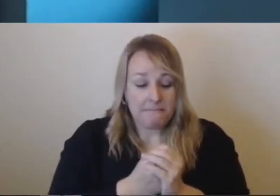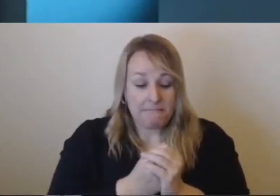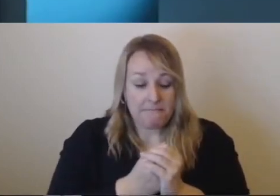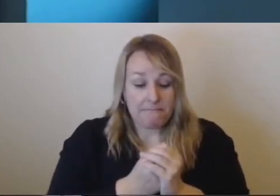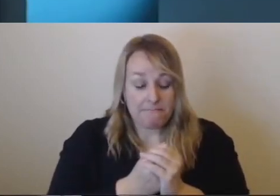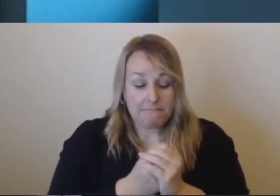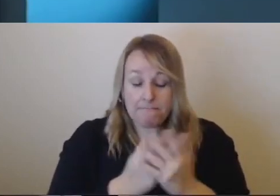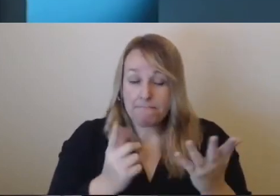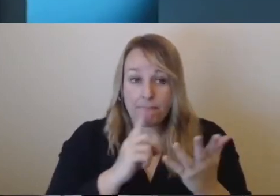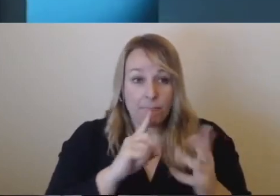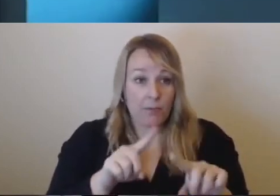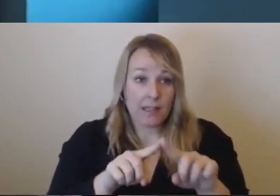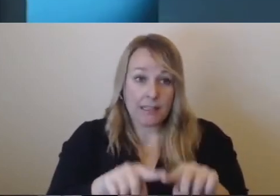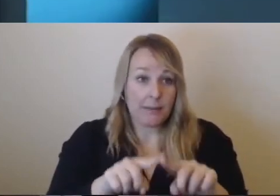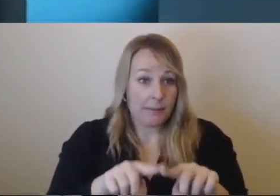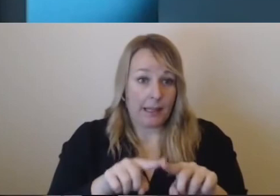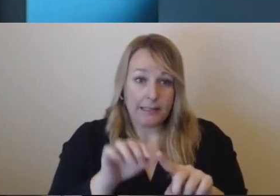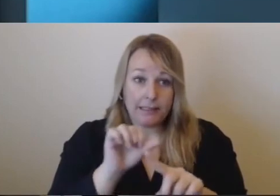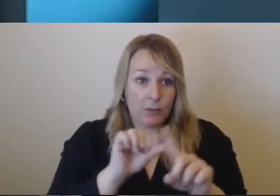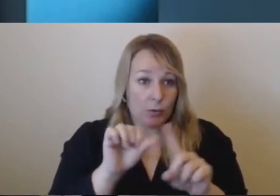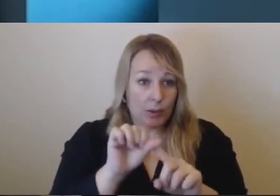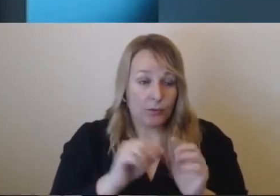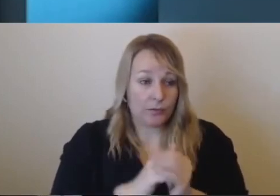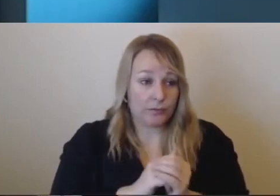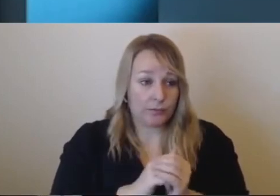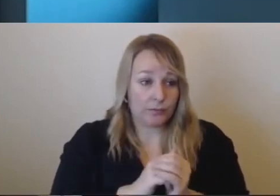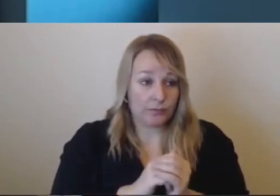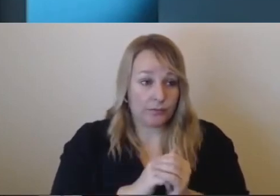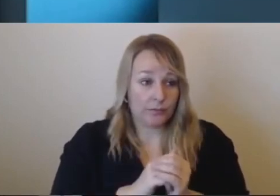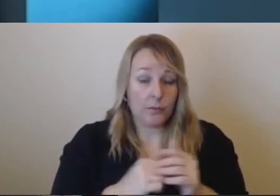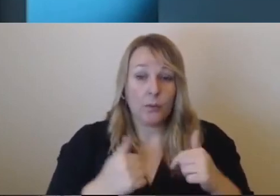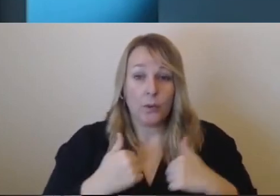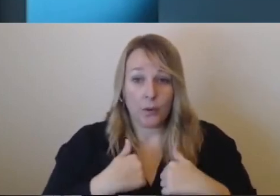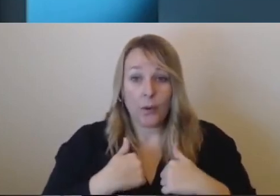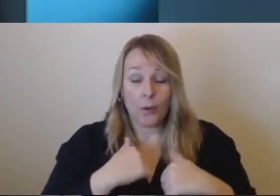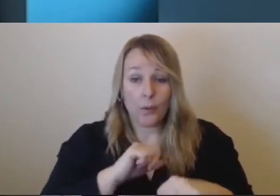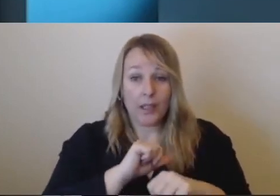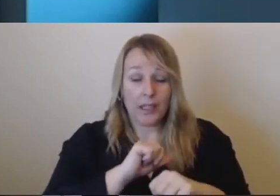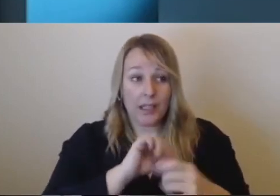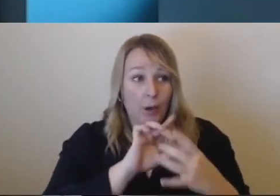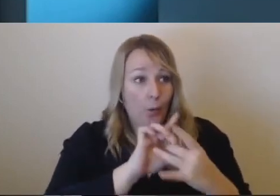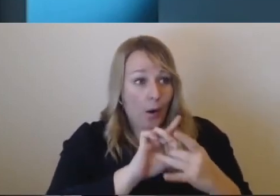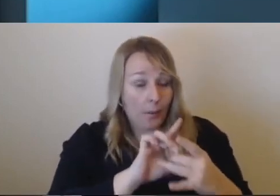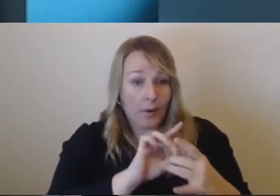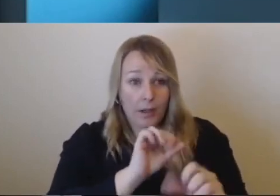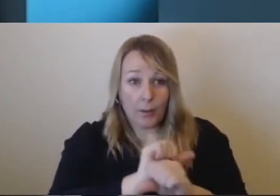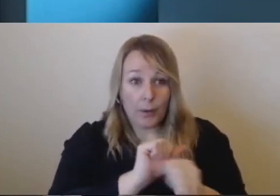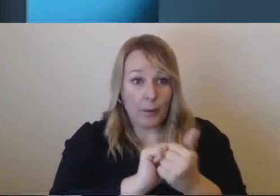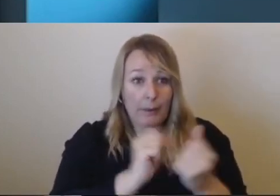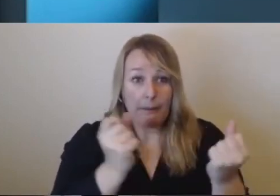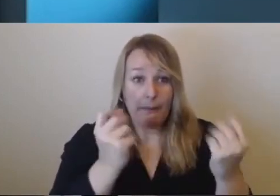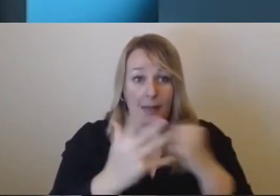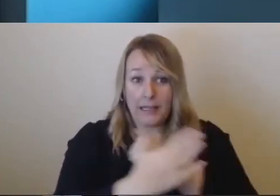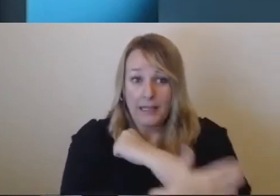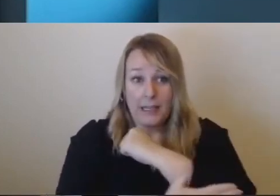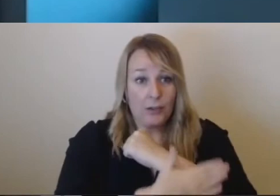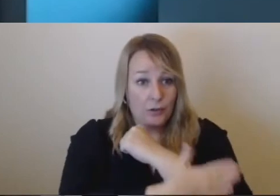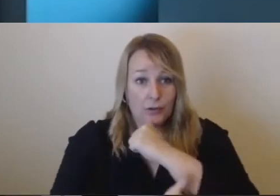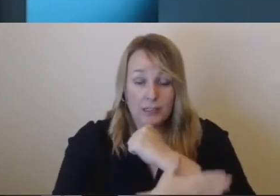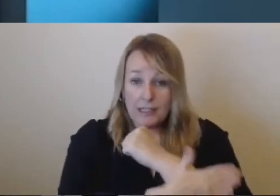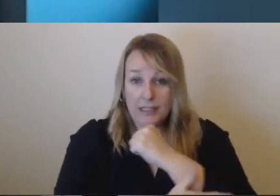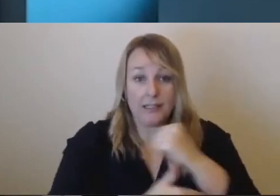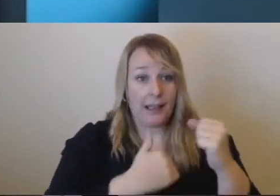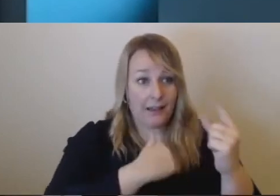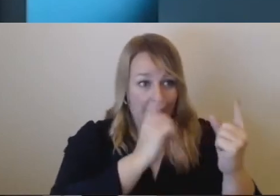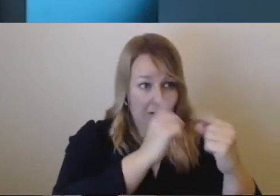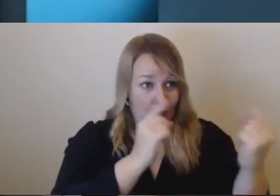the circumstances. I mean, we cooperate with a number of countries that we disagree with in different areas, and we